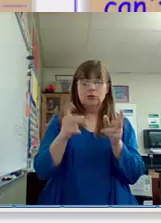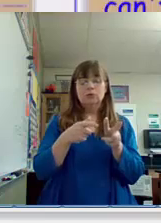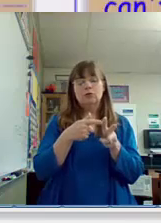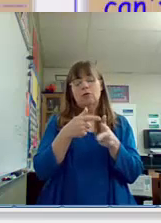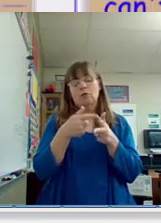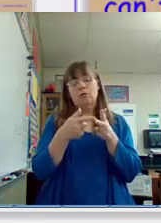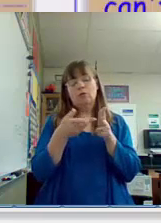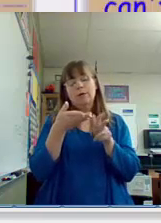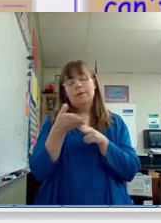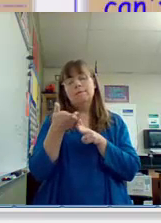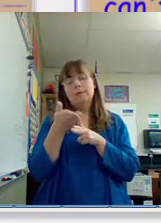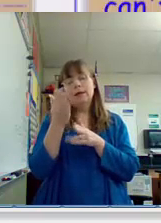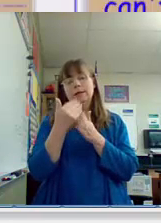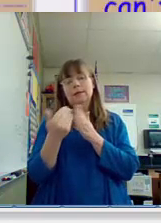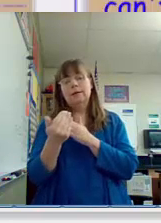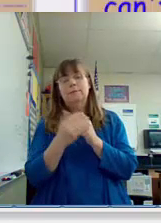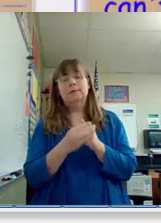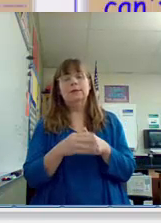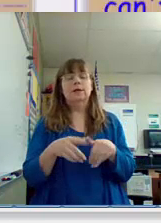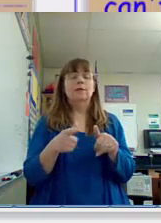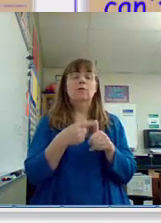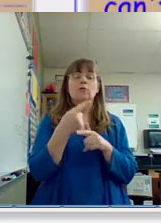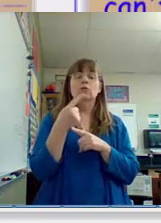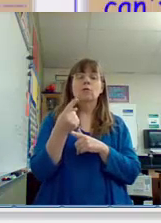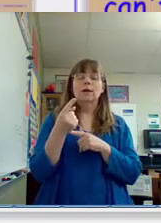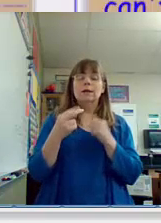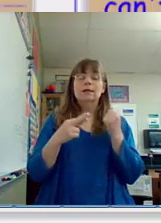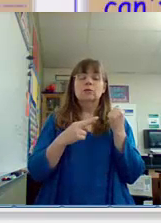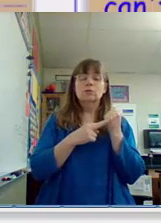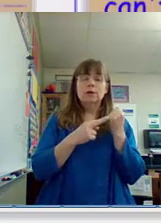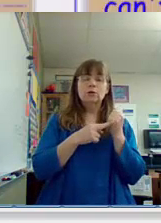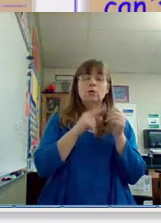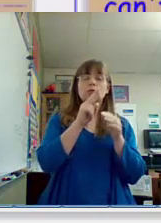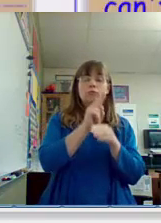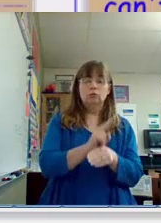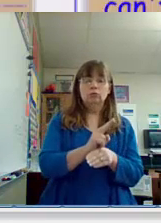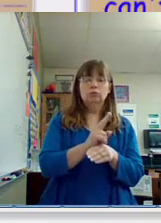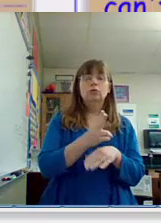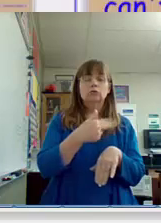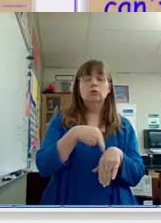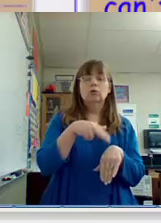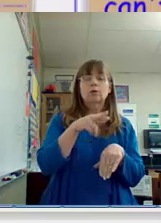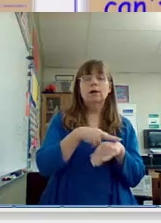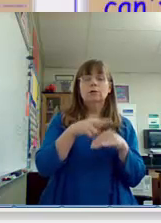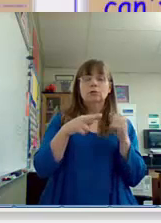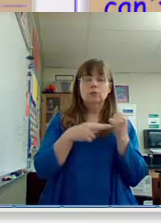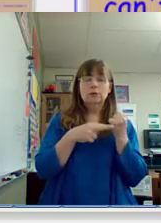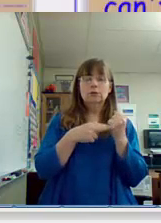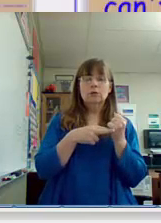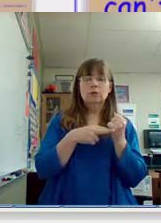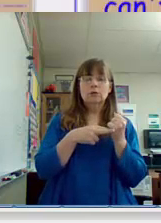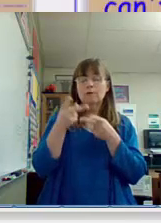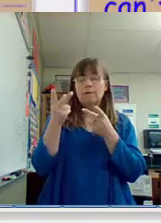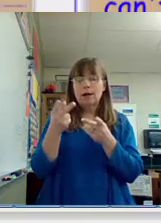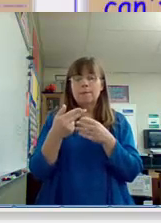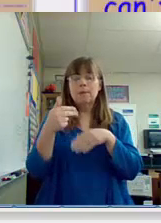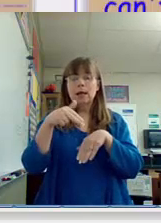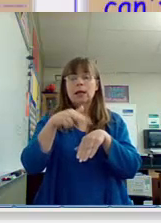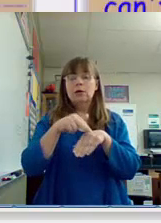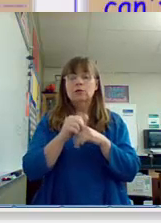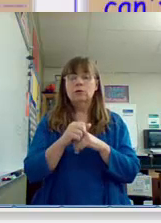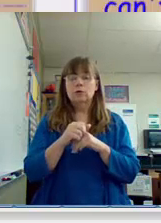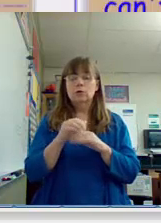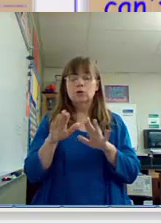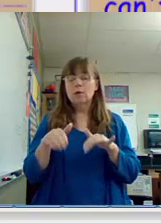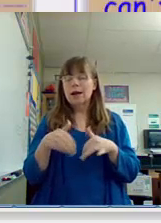main types of environmental issues. The first one is resource use, so natural resources that are provided by nature. So that's basically how